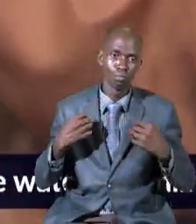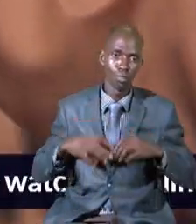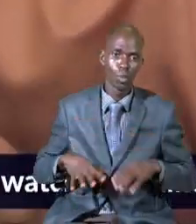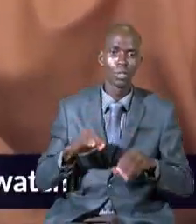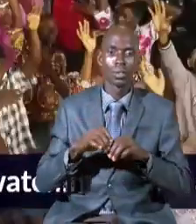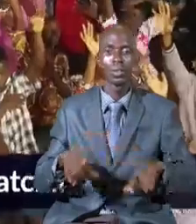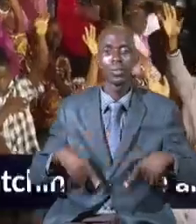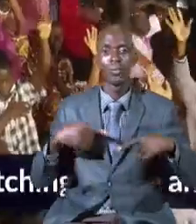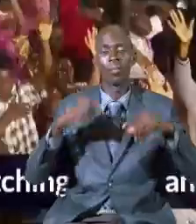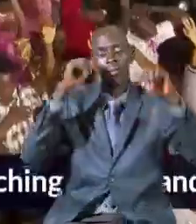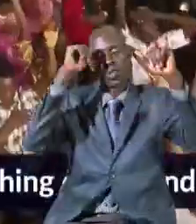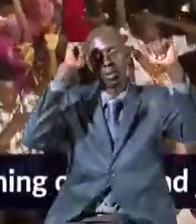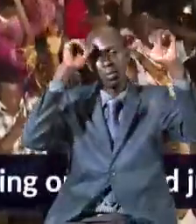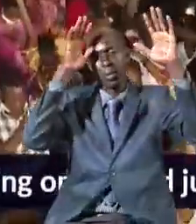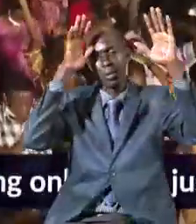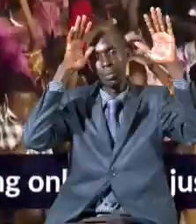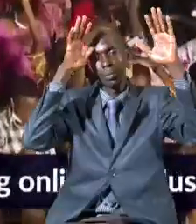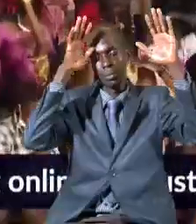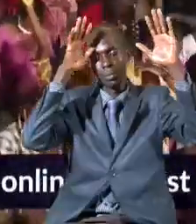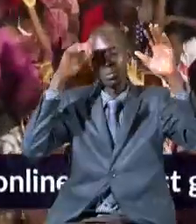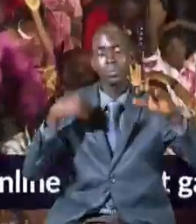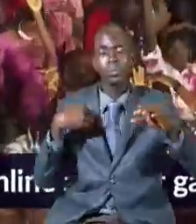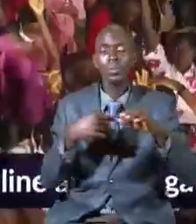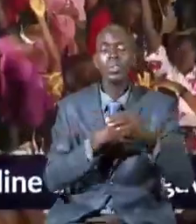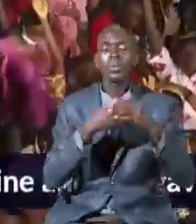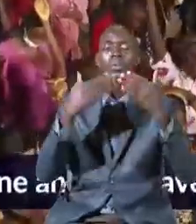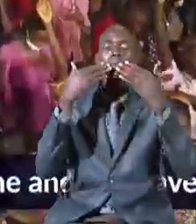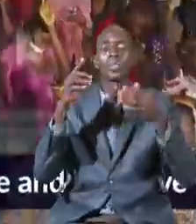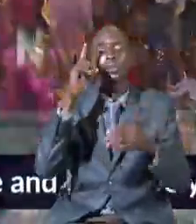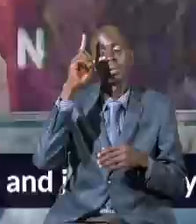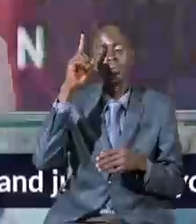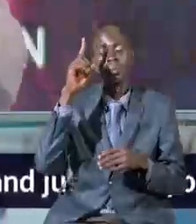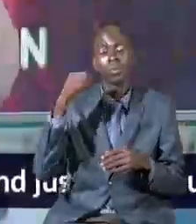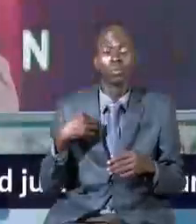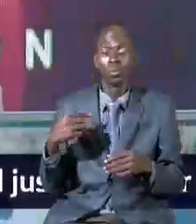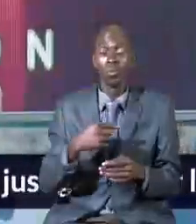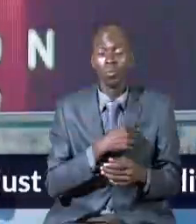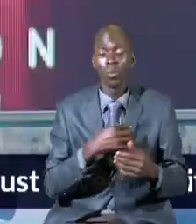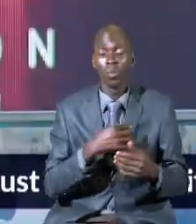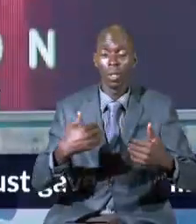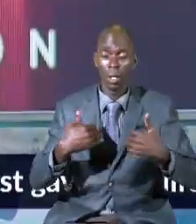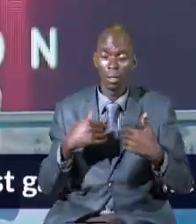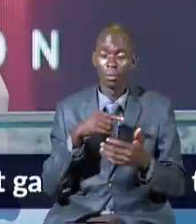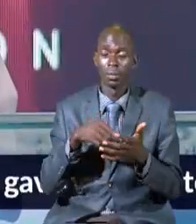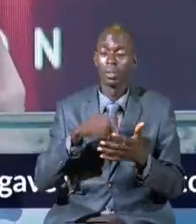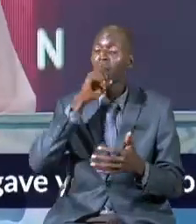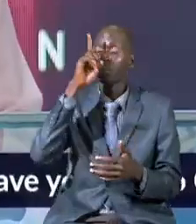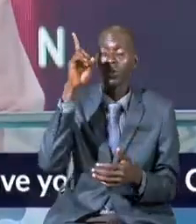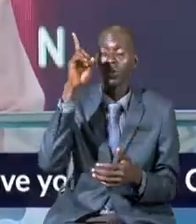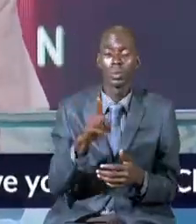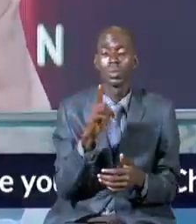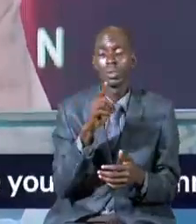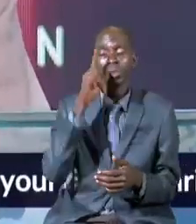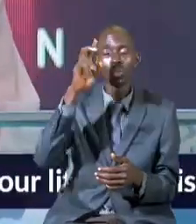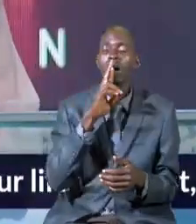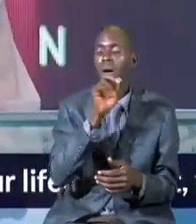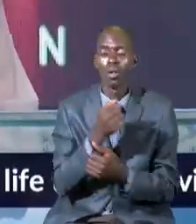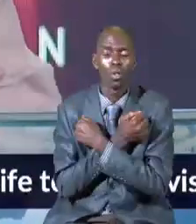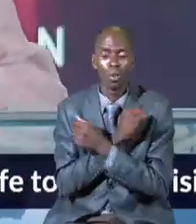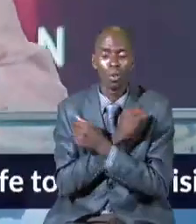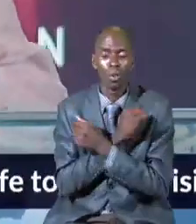Father, we thank you. We have assurance. You are a loving